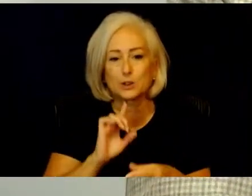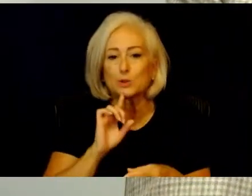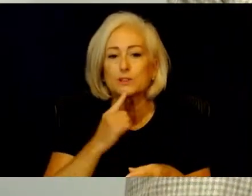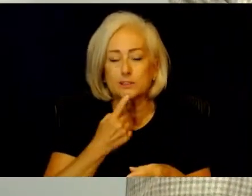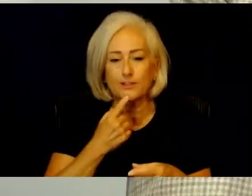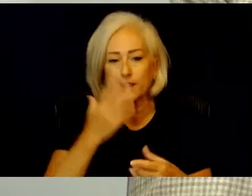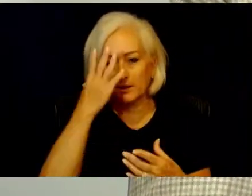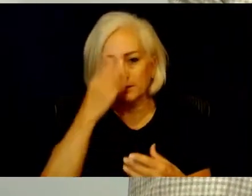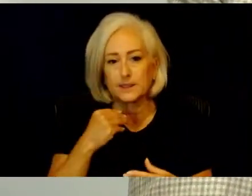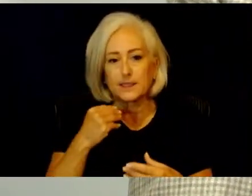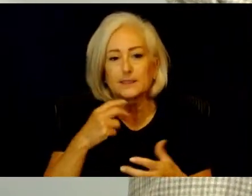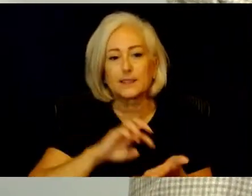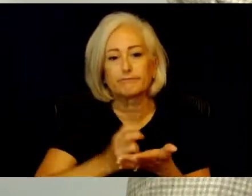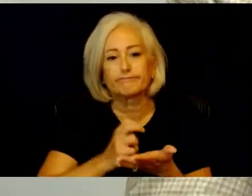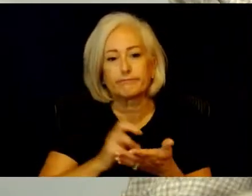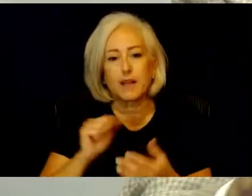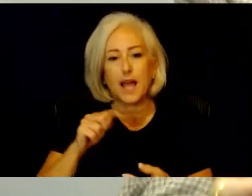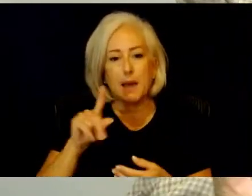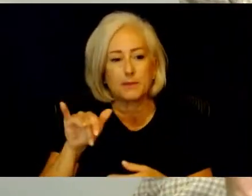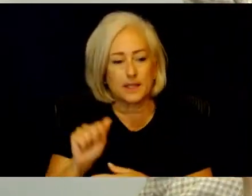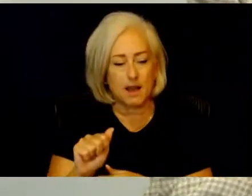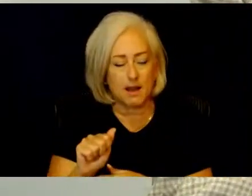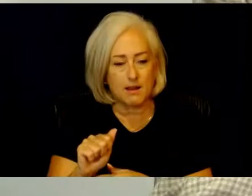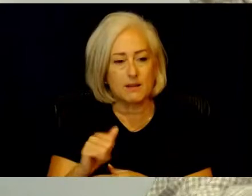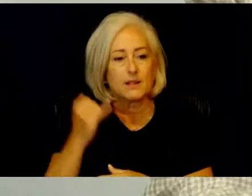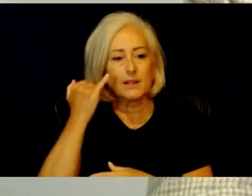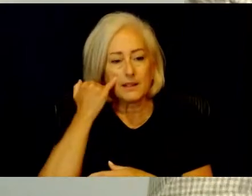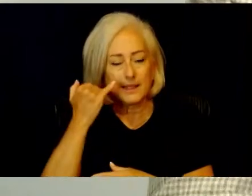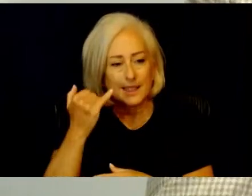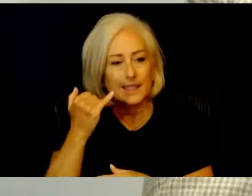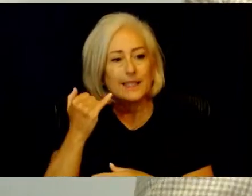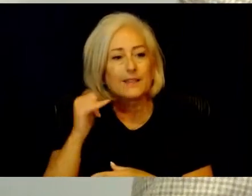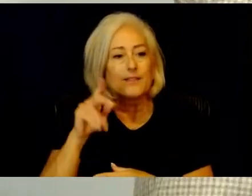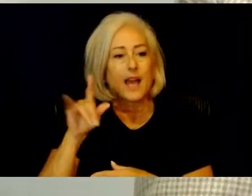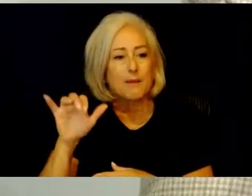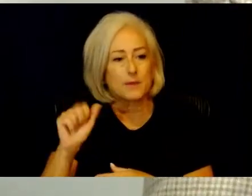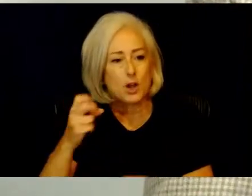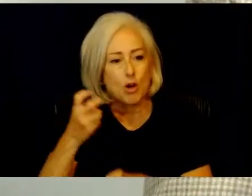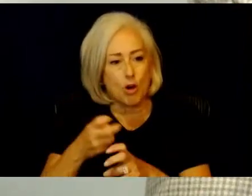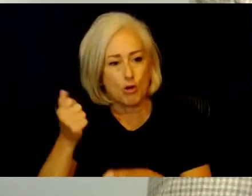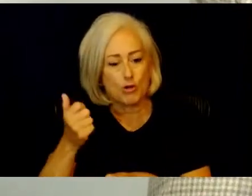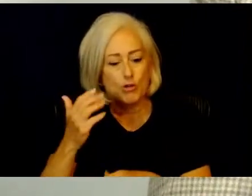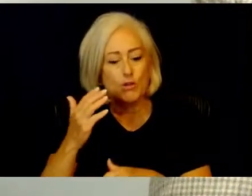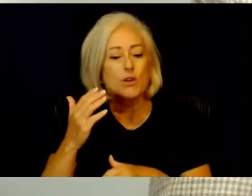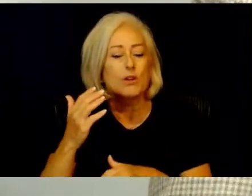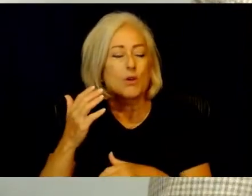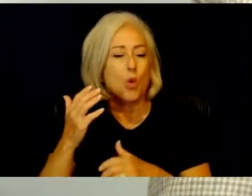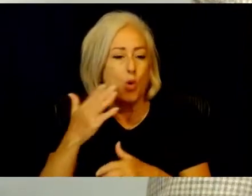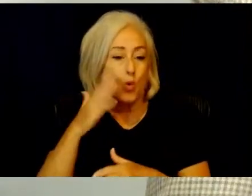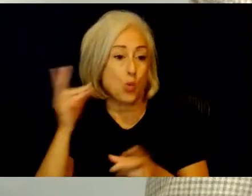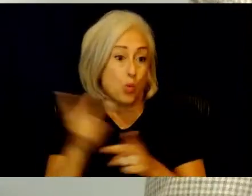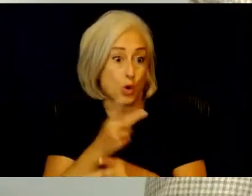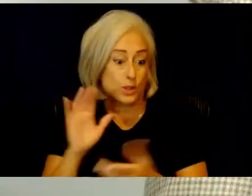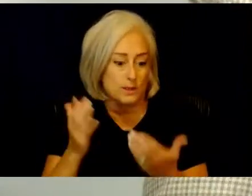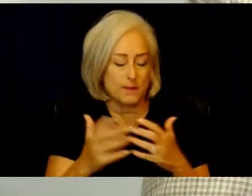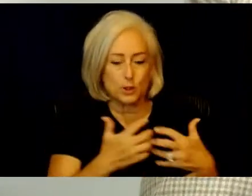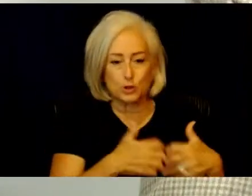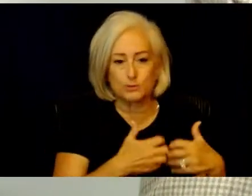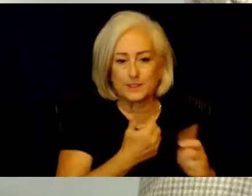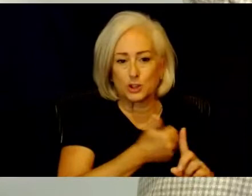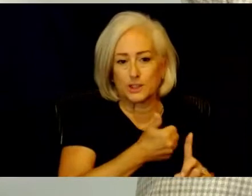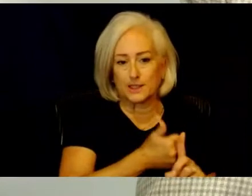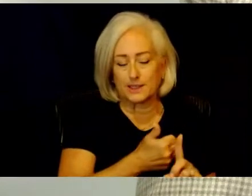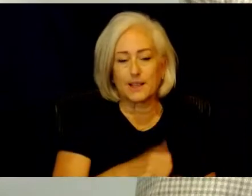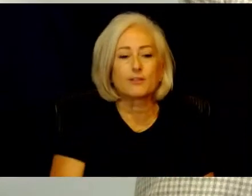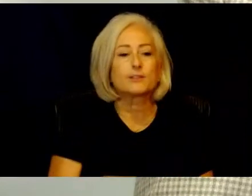the device if their apnea is more harmful to their health than the device itself. How did COVID affect patients that you see? How did that affect people?